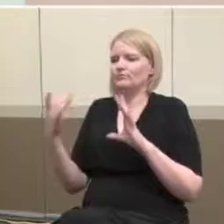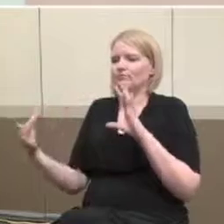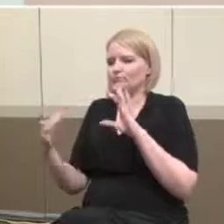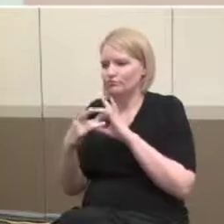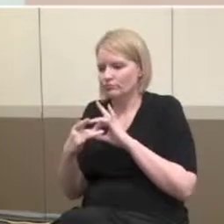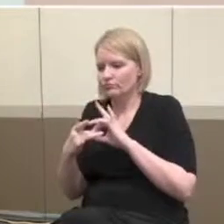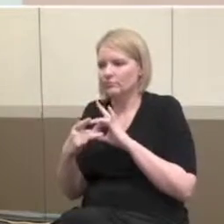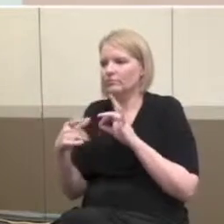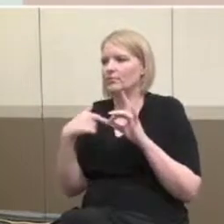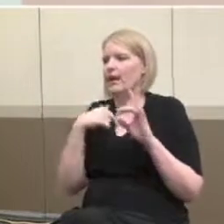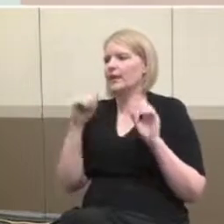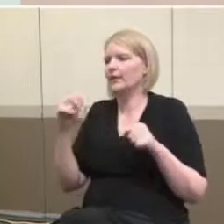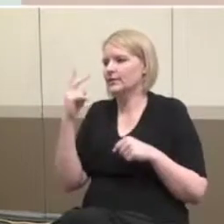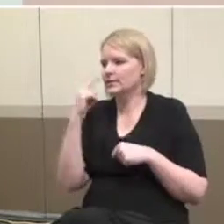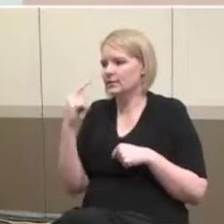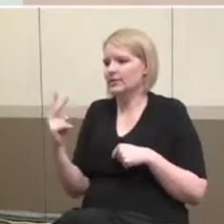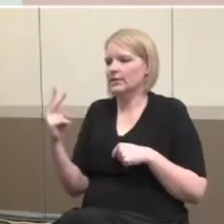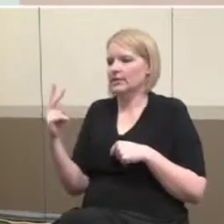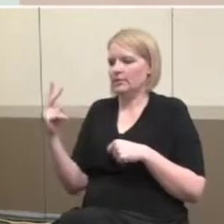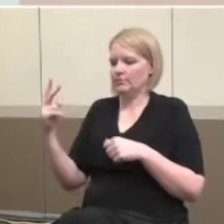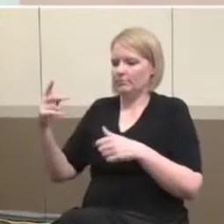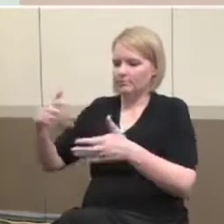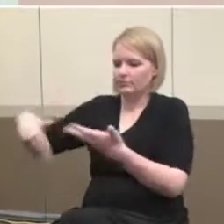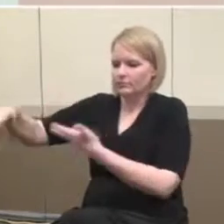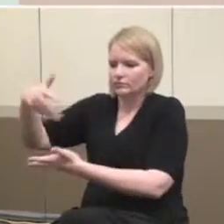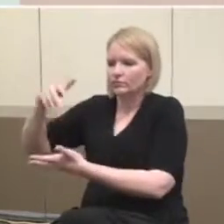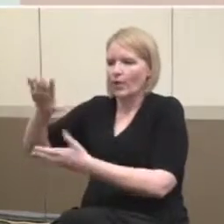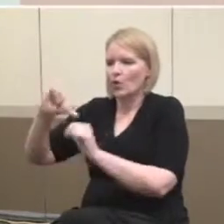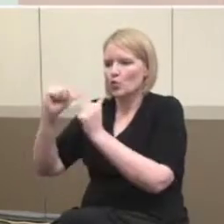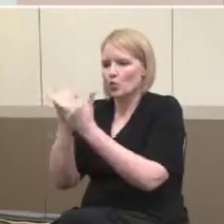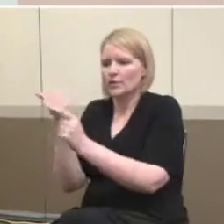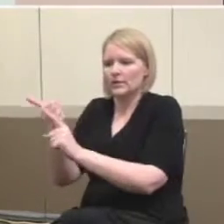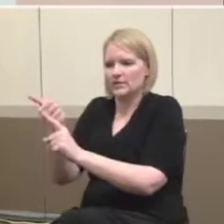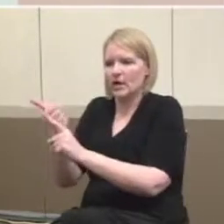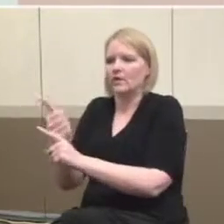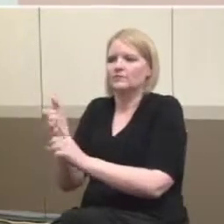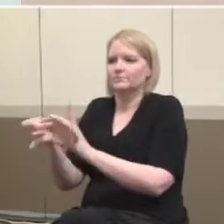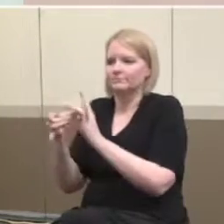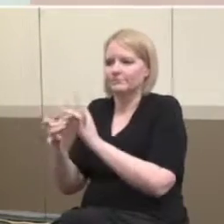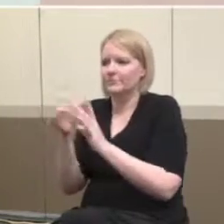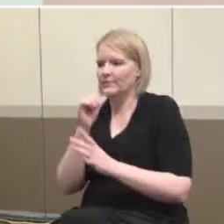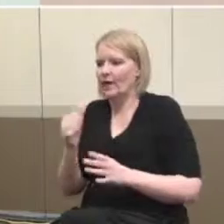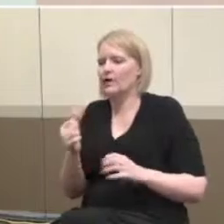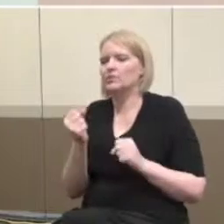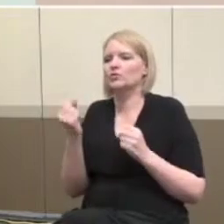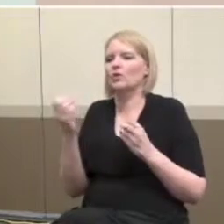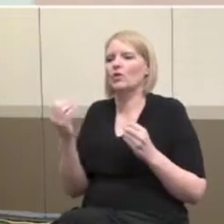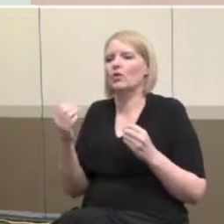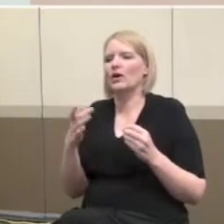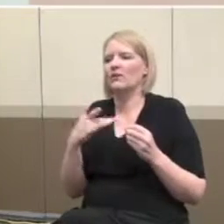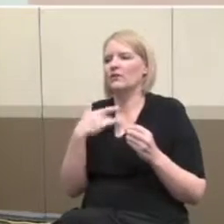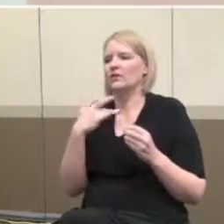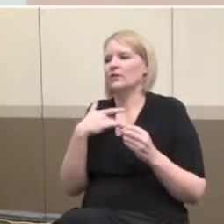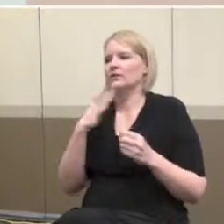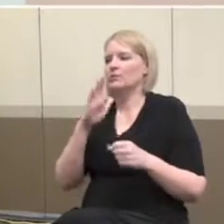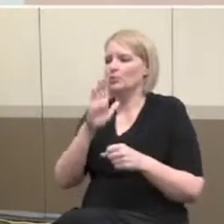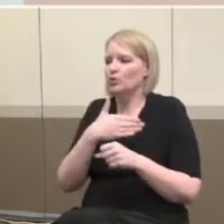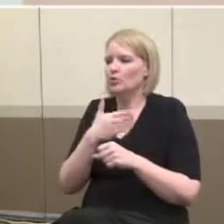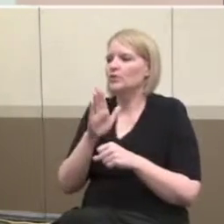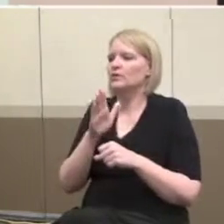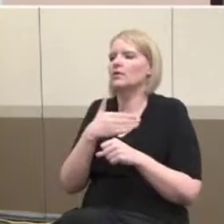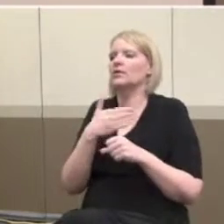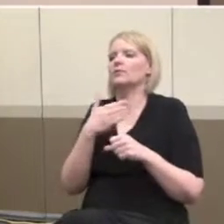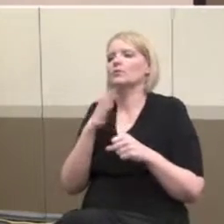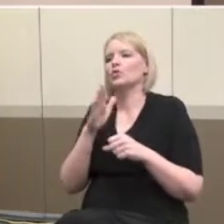know, and I could see that the connections even amongst themselves, it wasn't as strong. So I really feel that playing music or